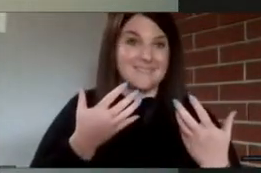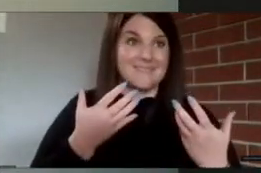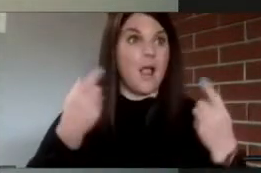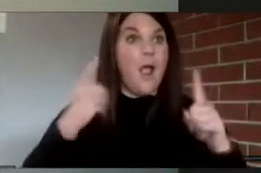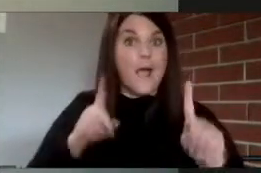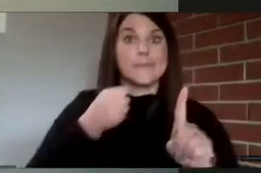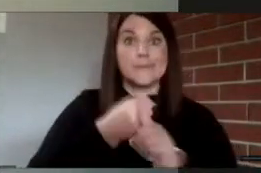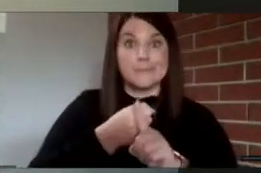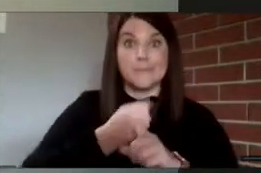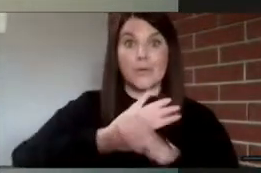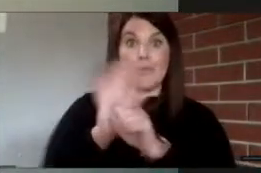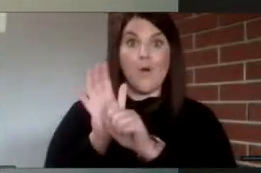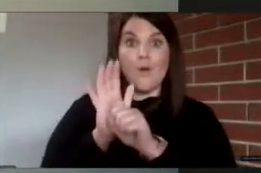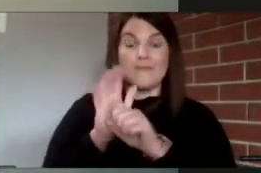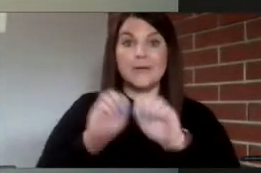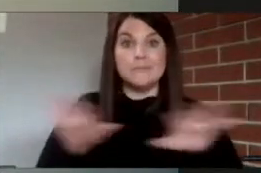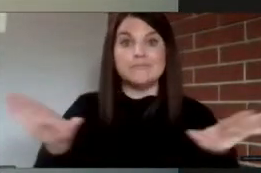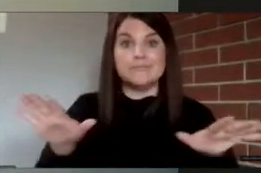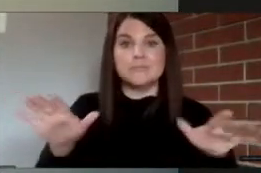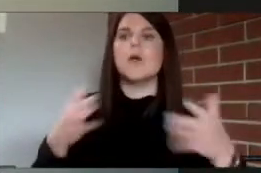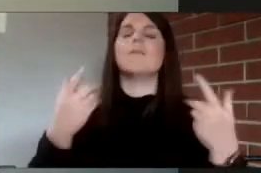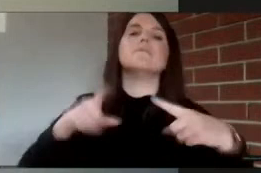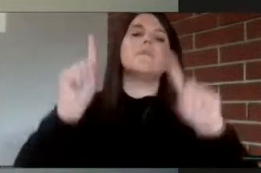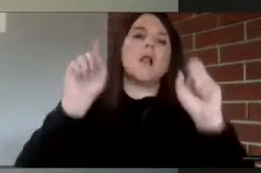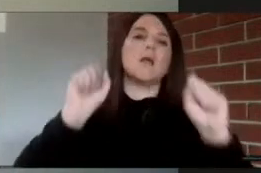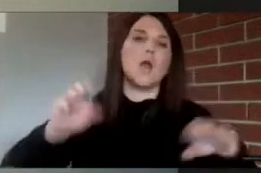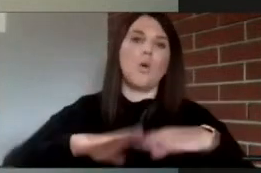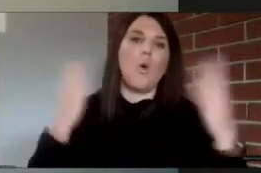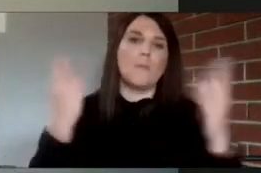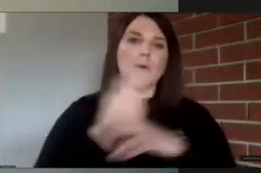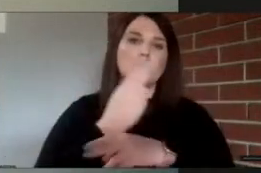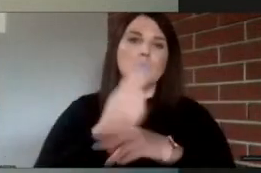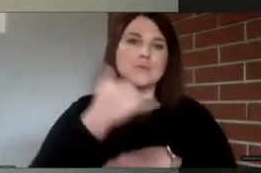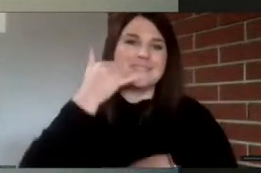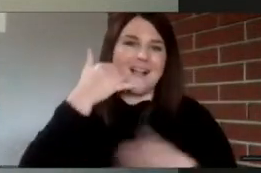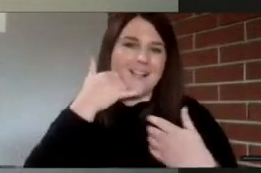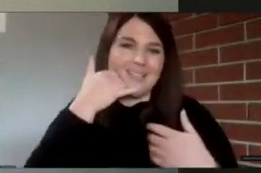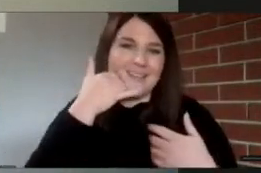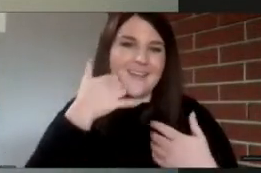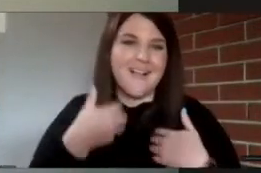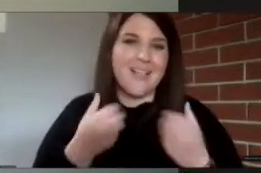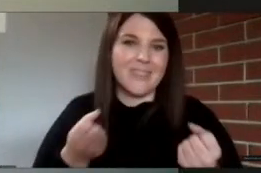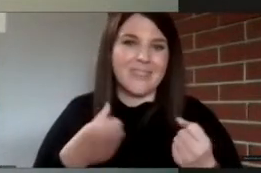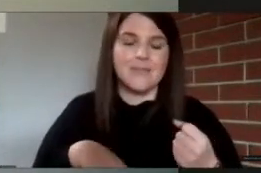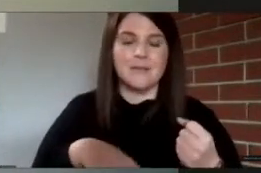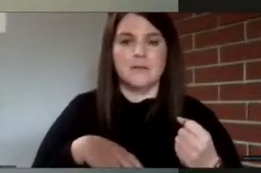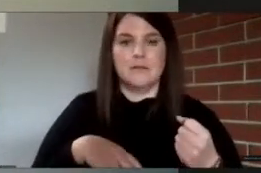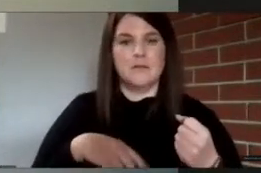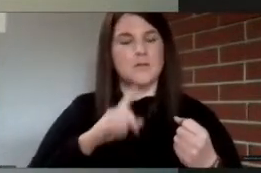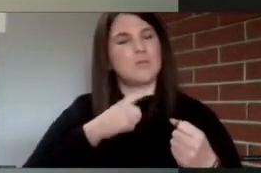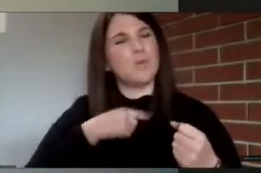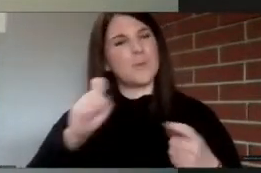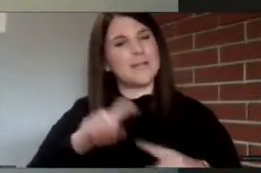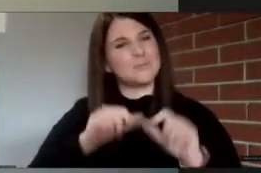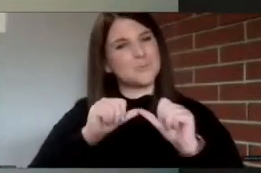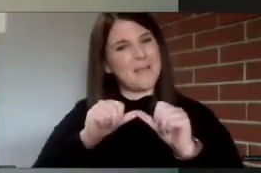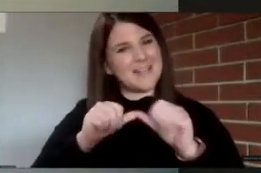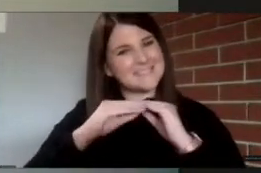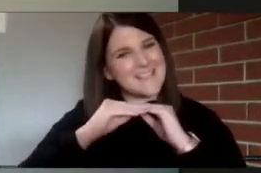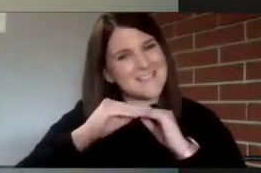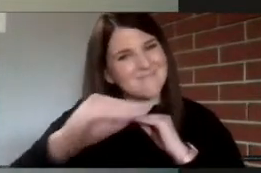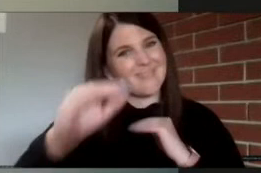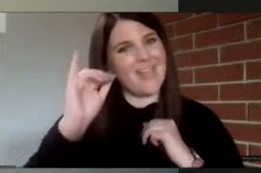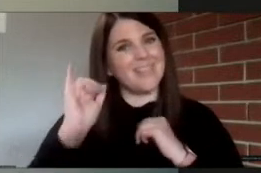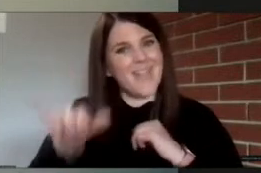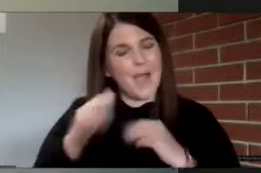finally open up the ability to use this set of tools. These changes need to be maintained going forward by legislative